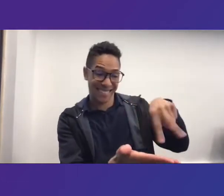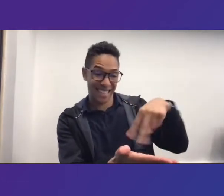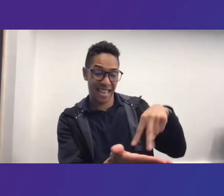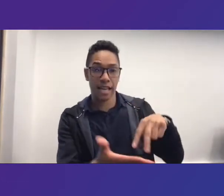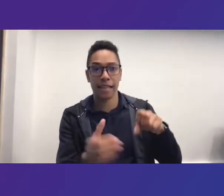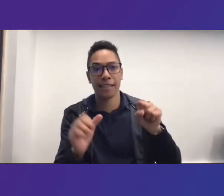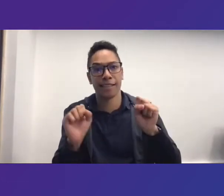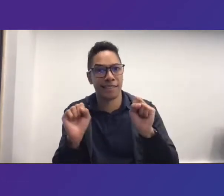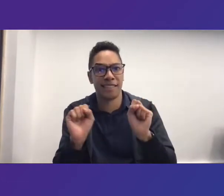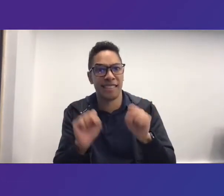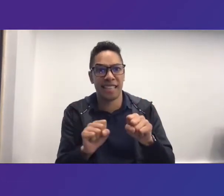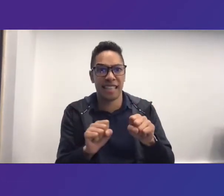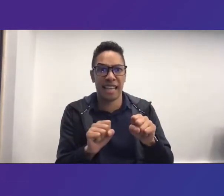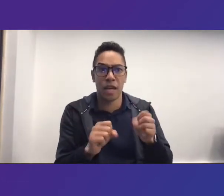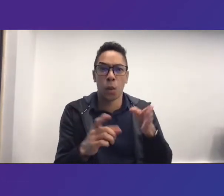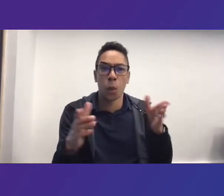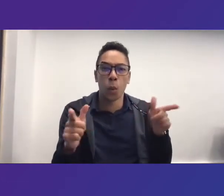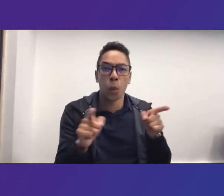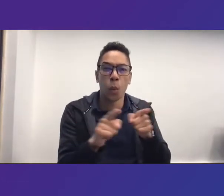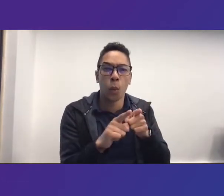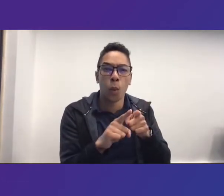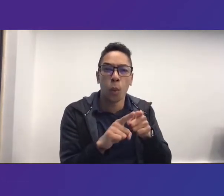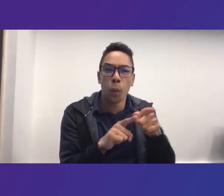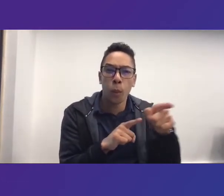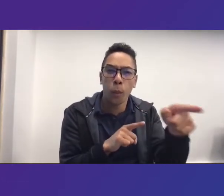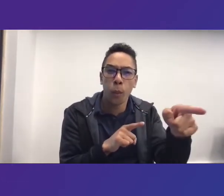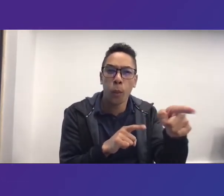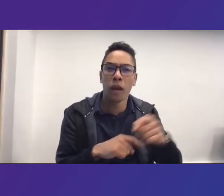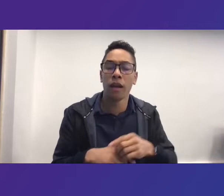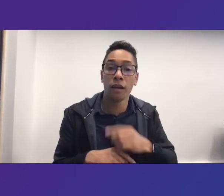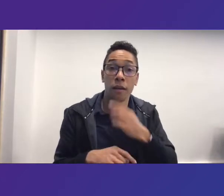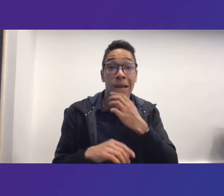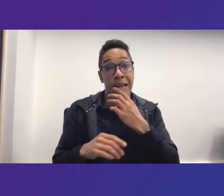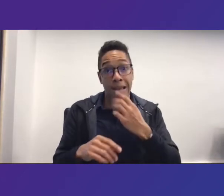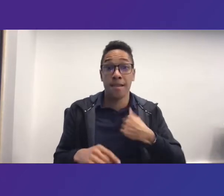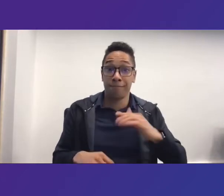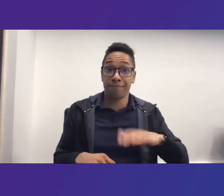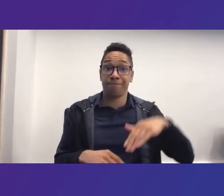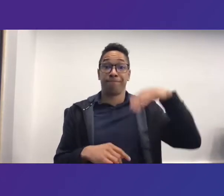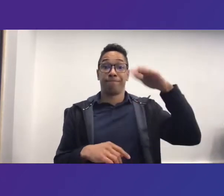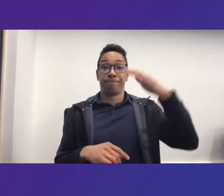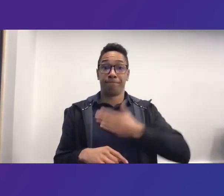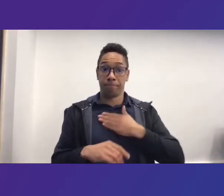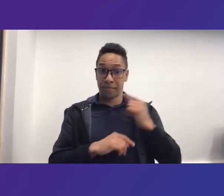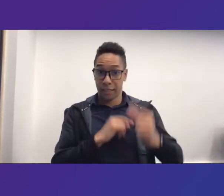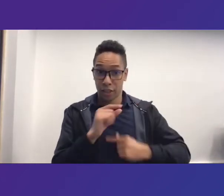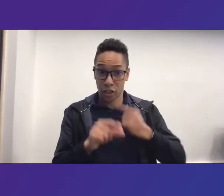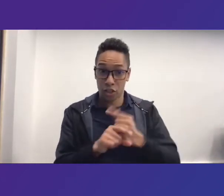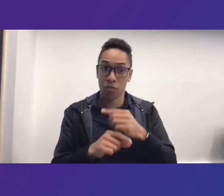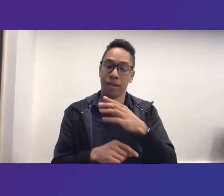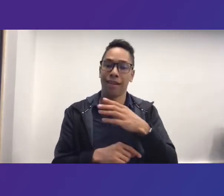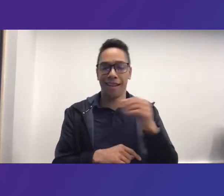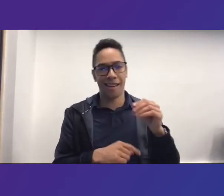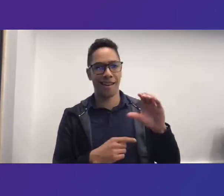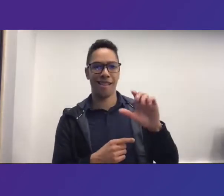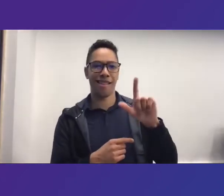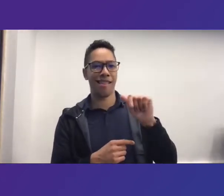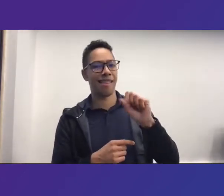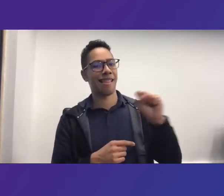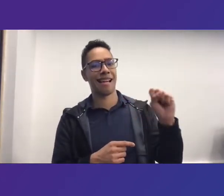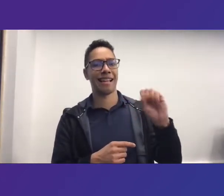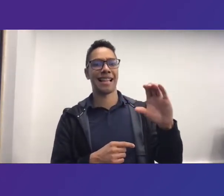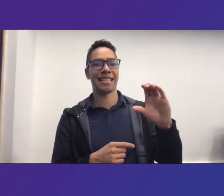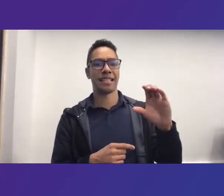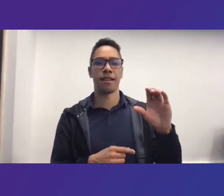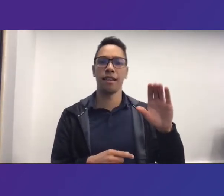insular. Growing up, not only my generation, but also in the classical ballet world, you're not encouraged to have